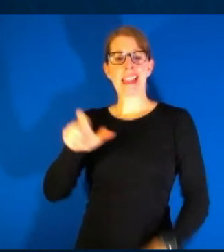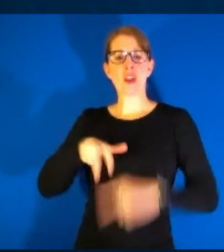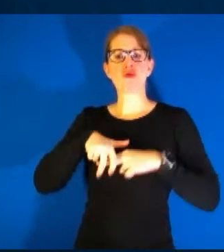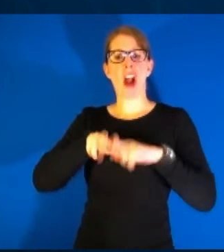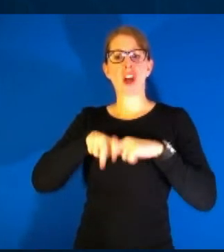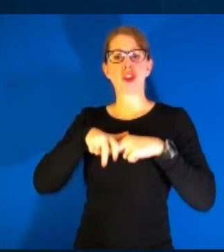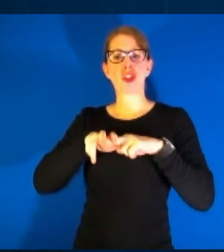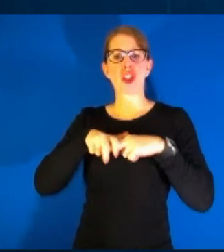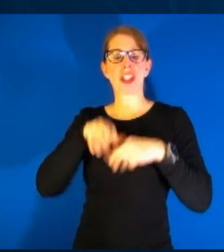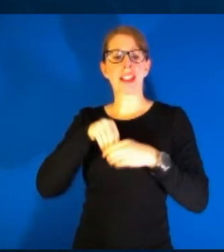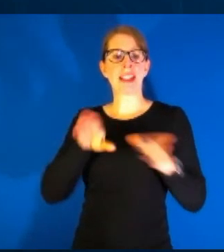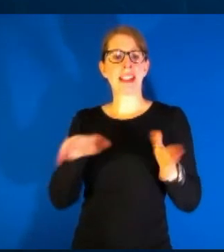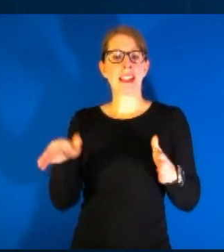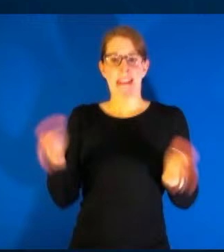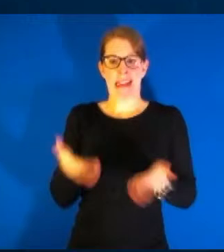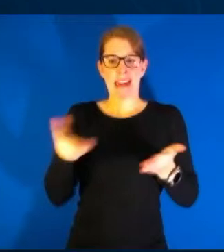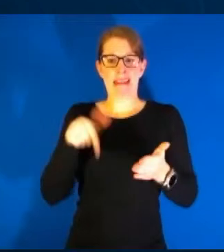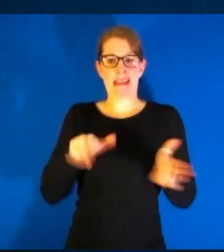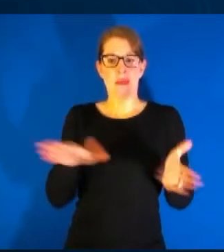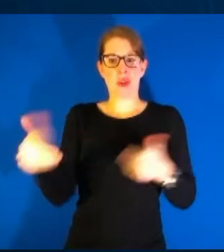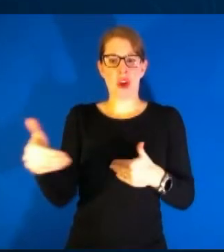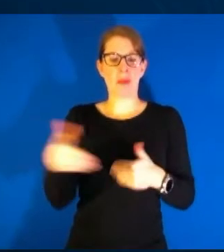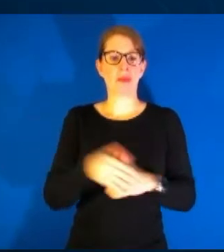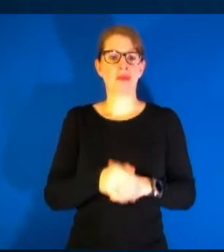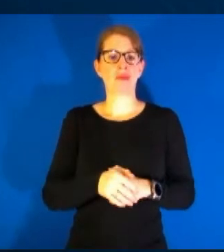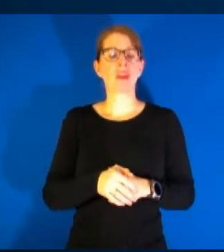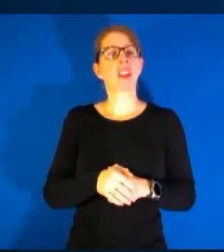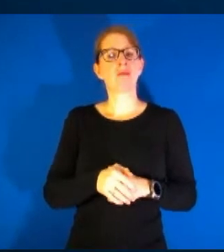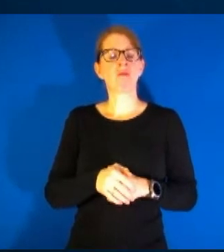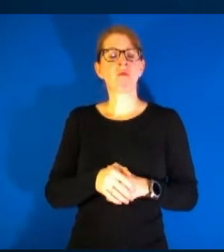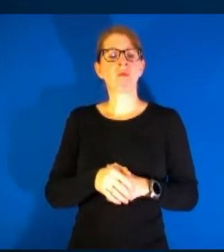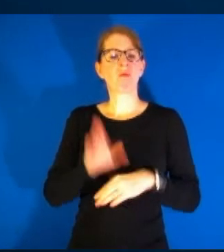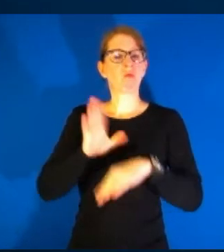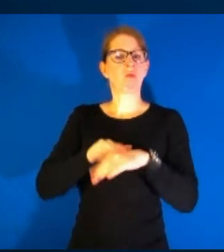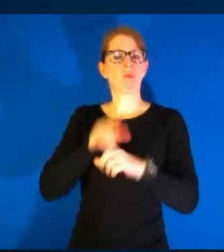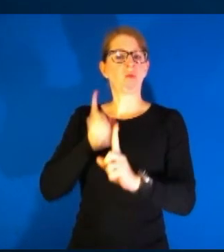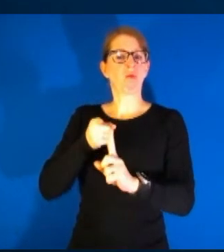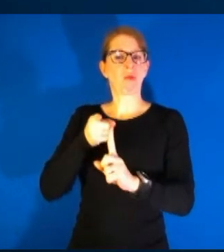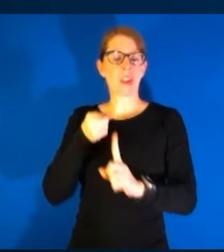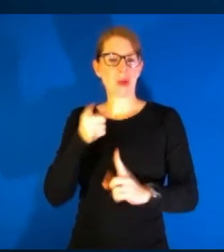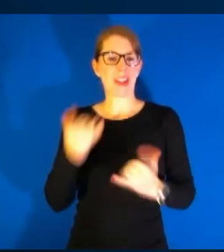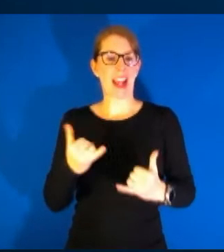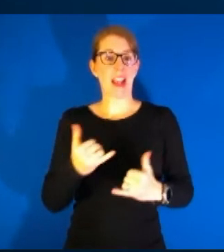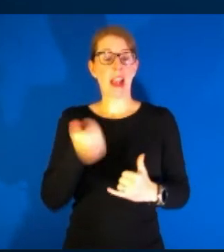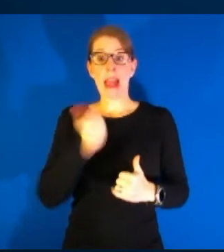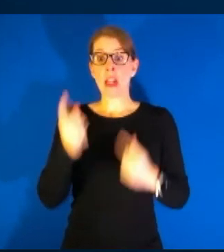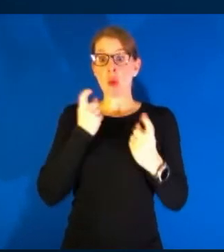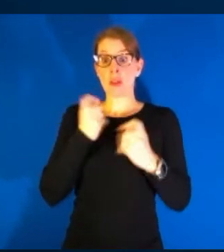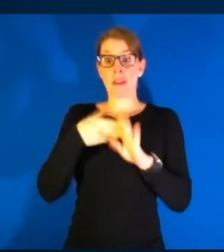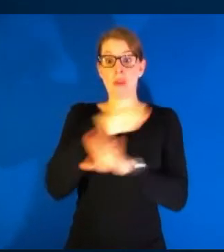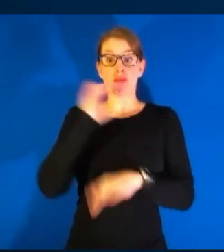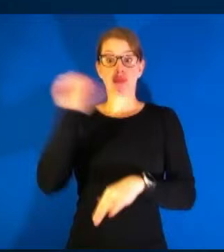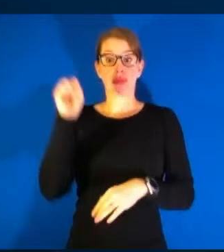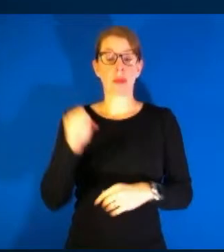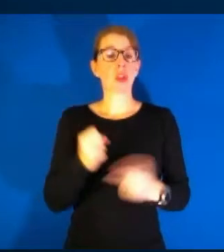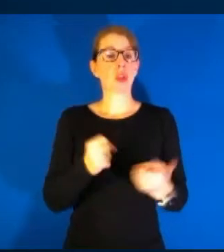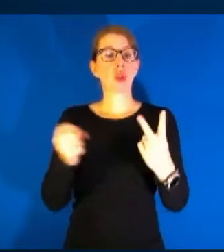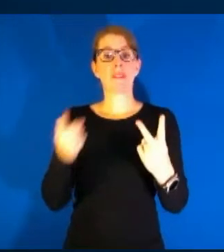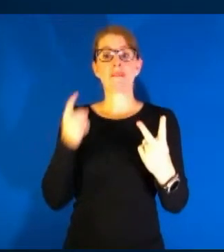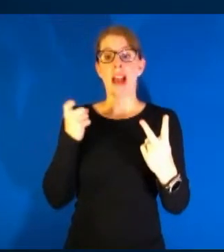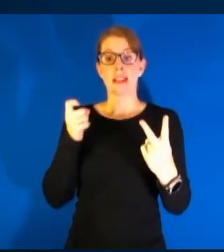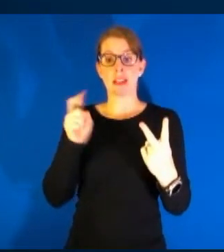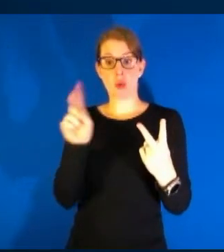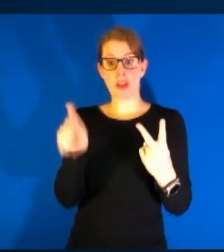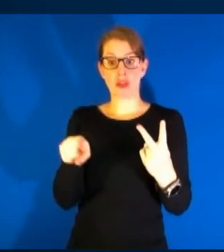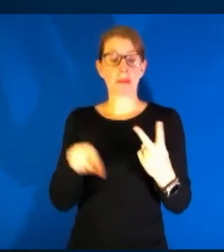all by design. We're going to keep you in check today. Yeah. Jess, was there another question before I have to head out? Let me just get 2 quick questions. So, and you may